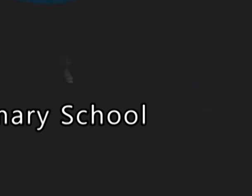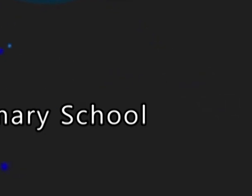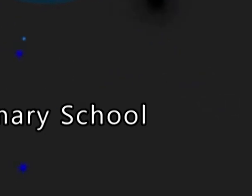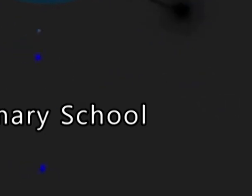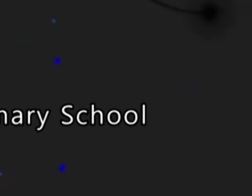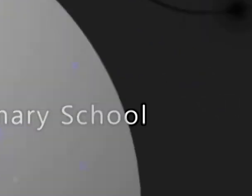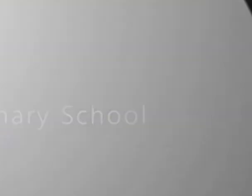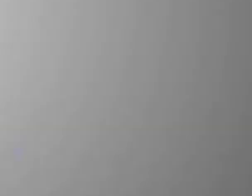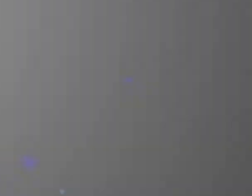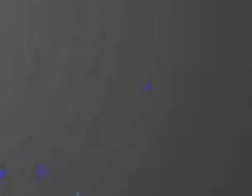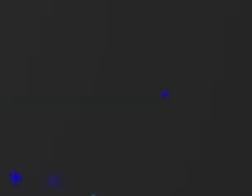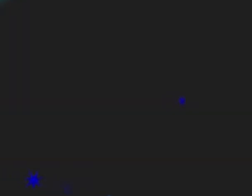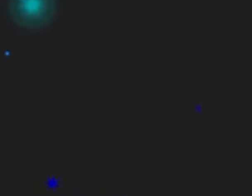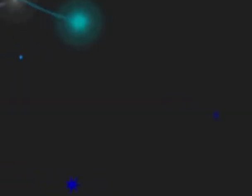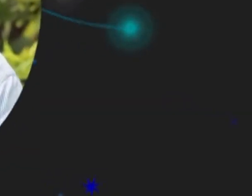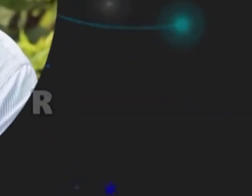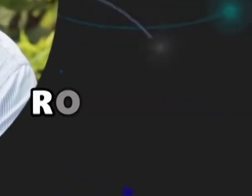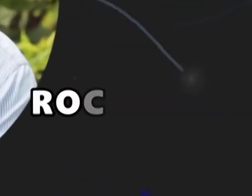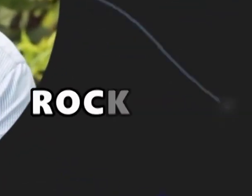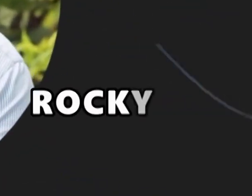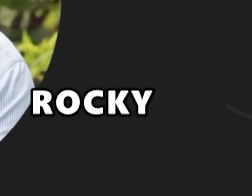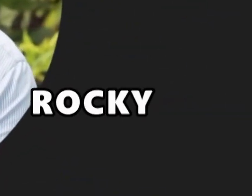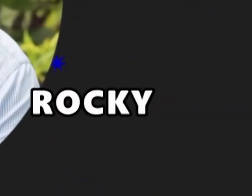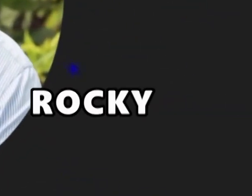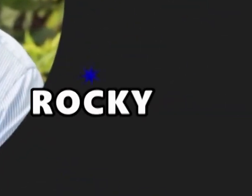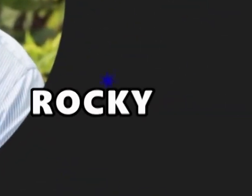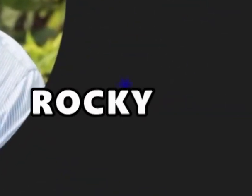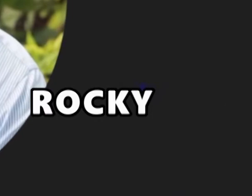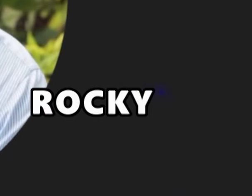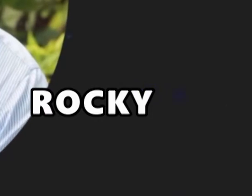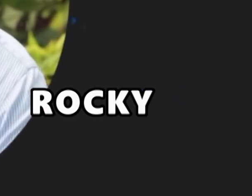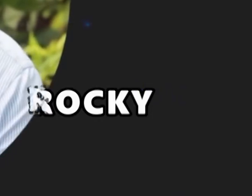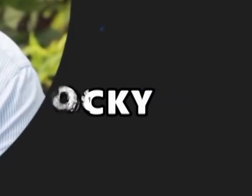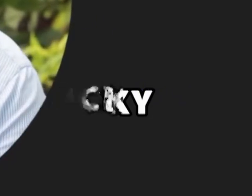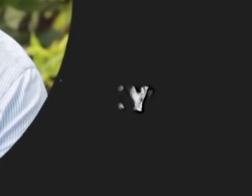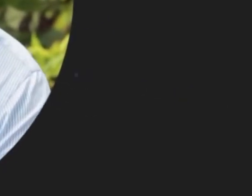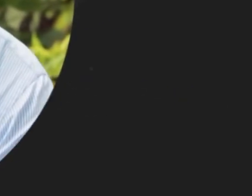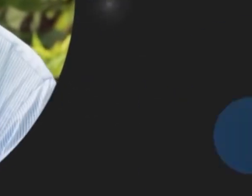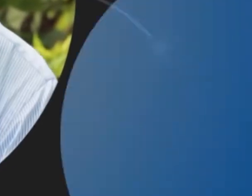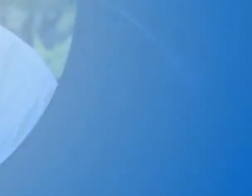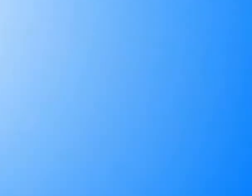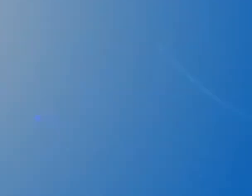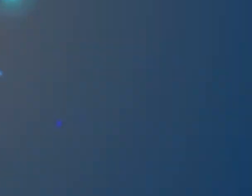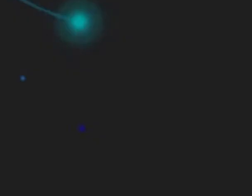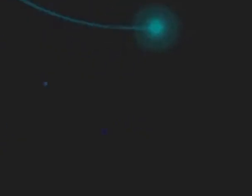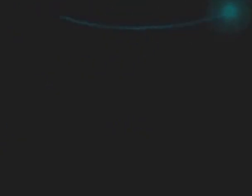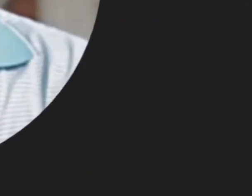Disability is not inability. Obul FM, and we are broadcasting to you live from